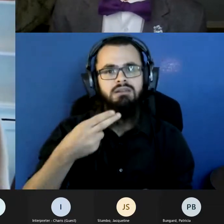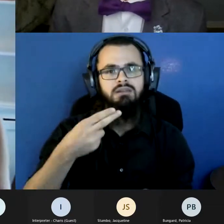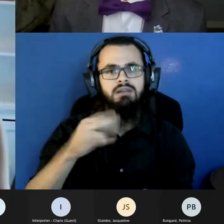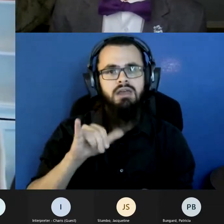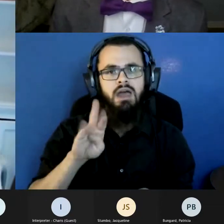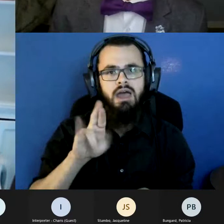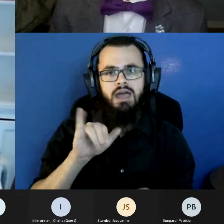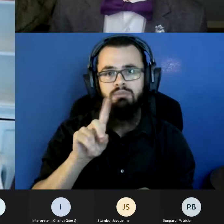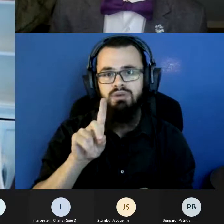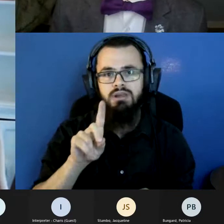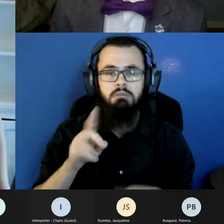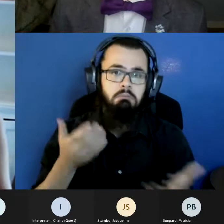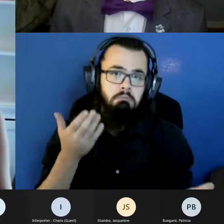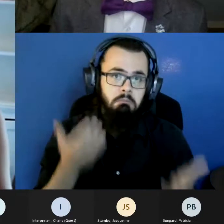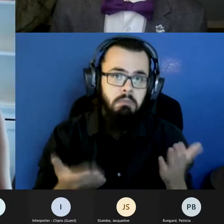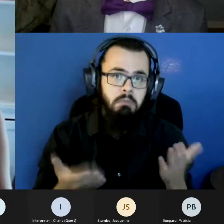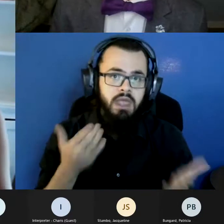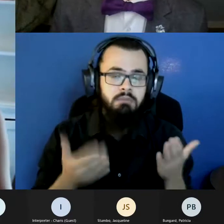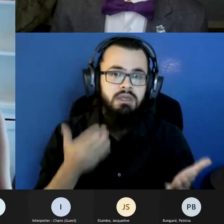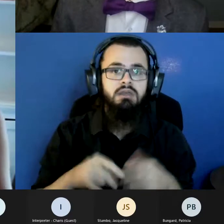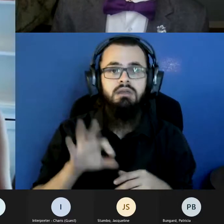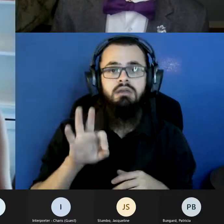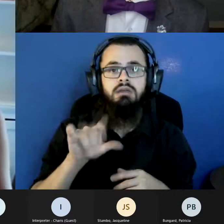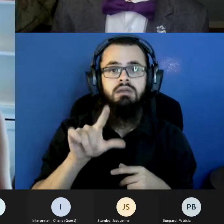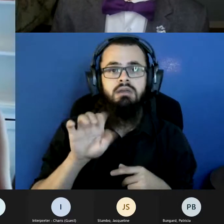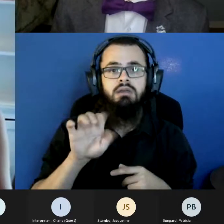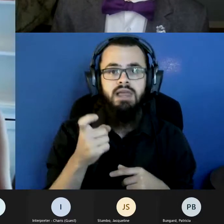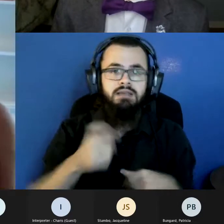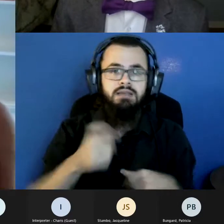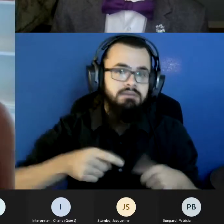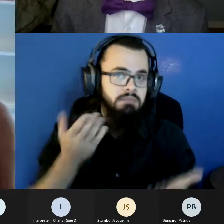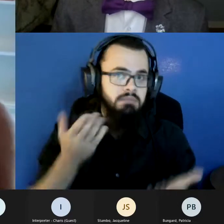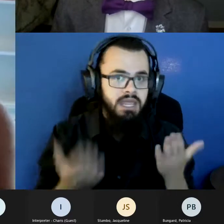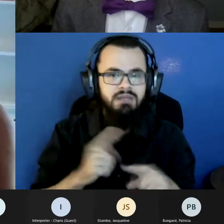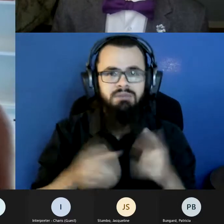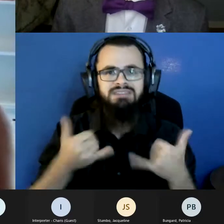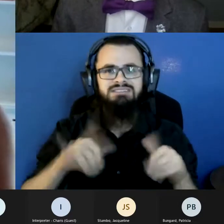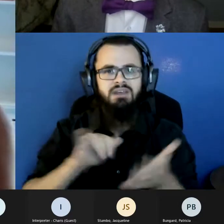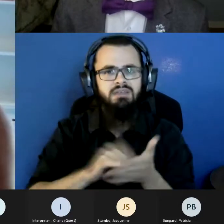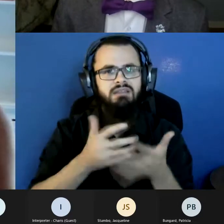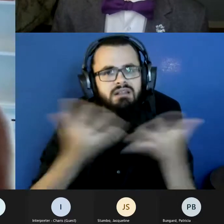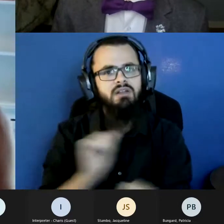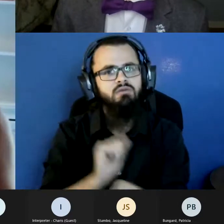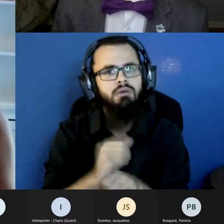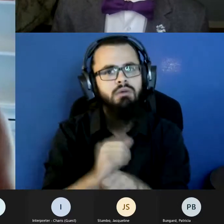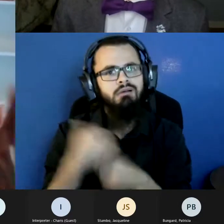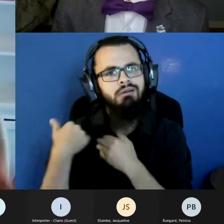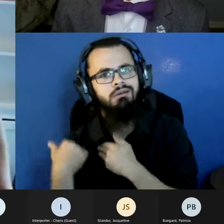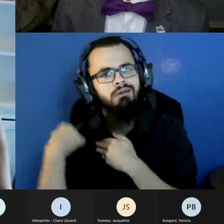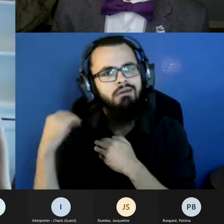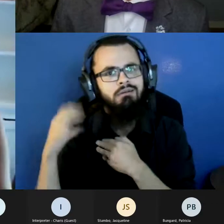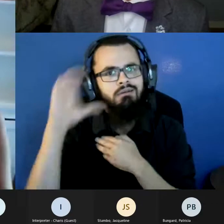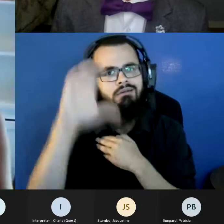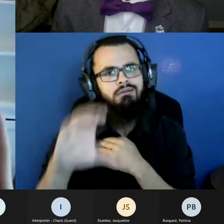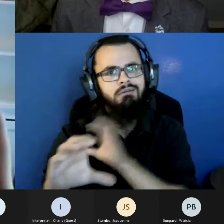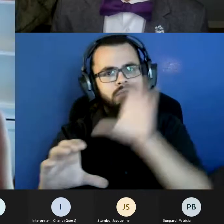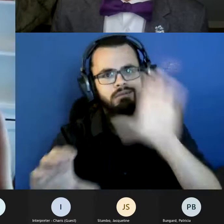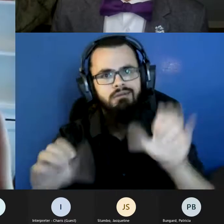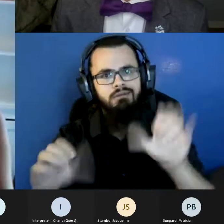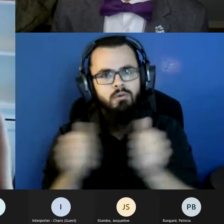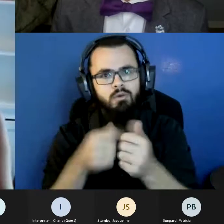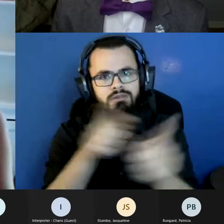but those are also taxing. So we're just trying to figure this all out. And Molly, specifically, we